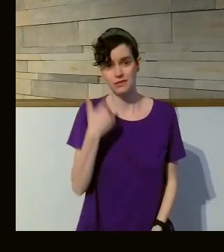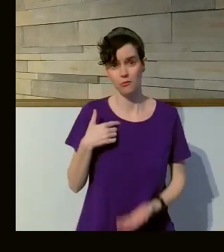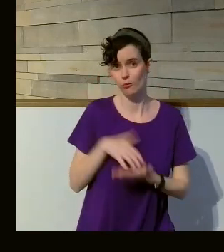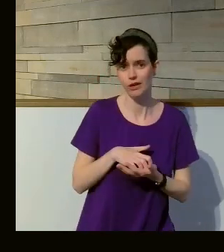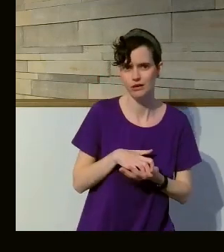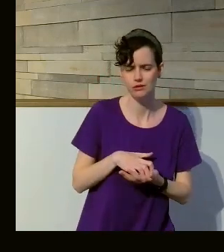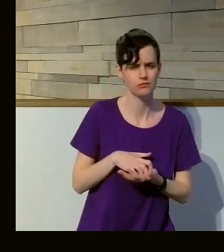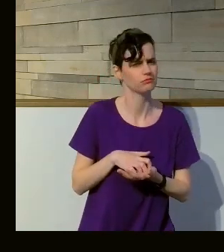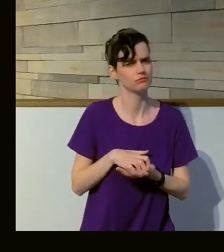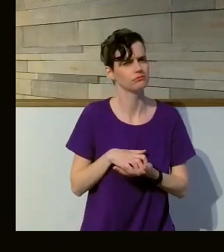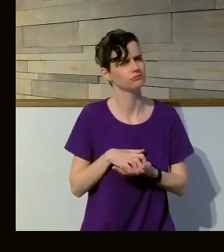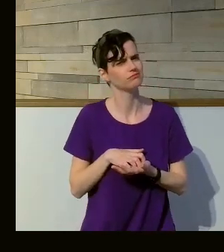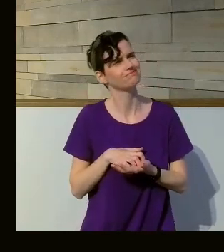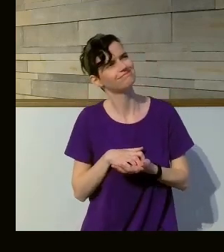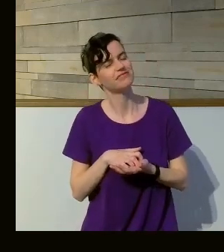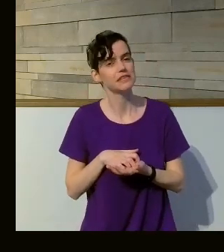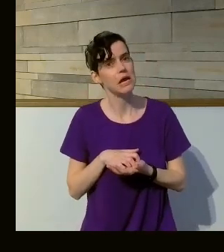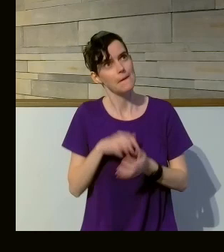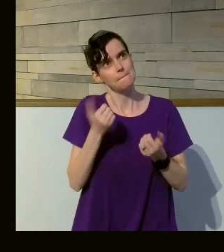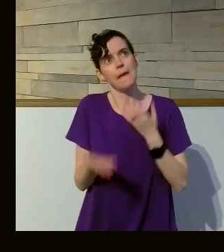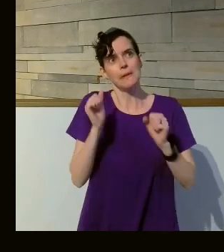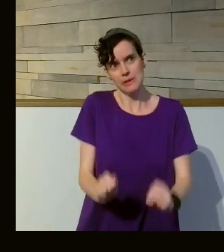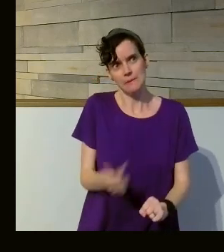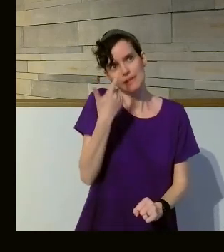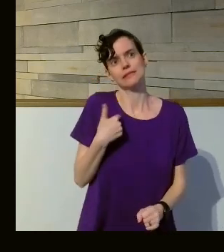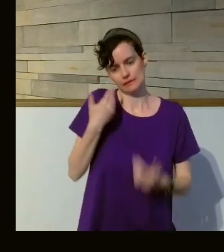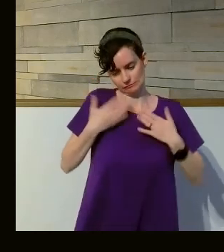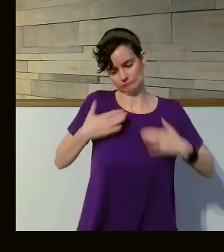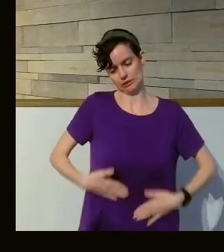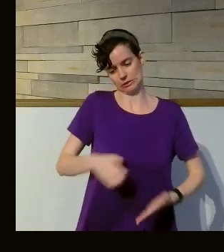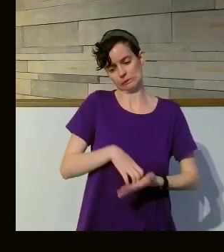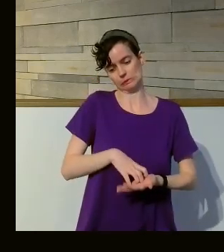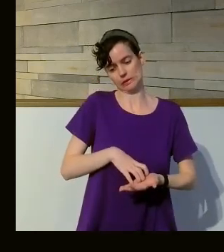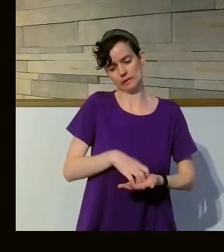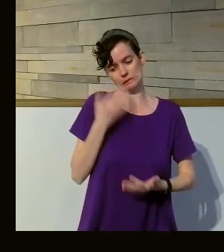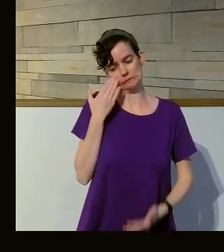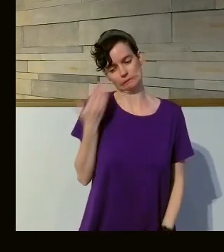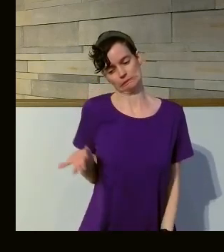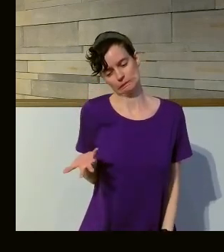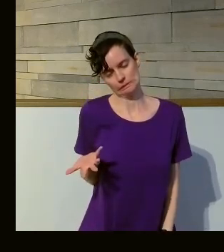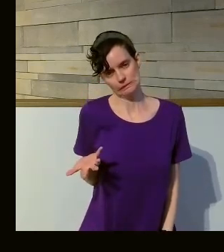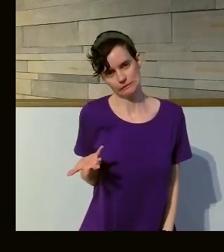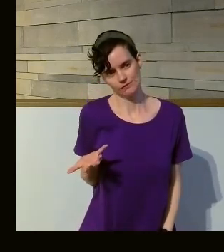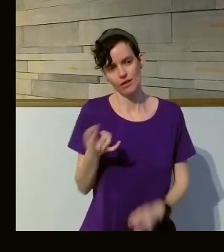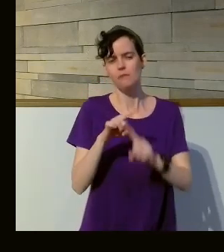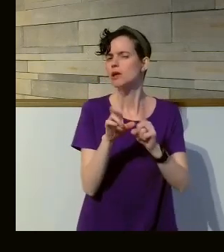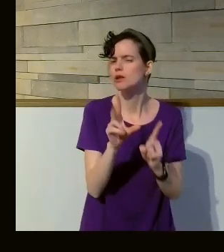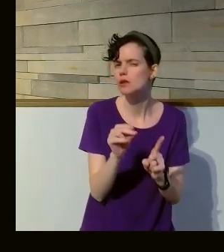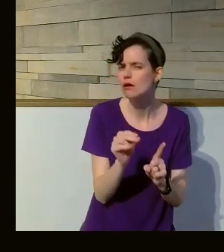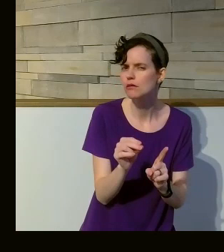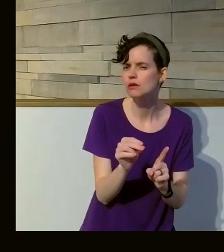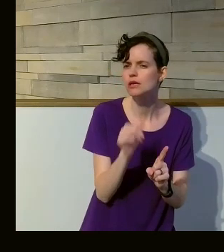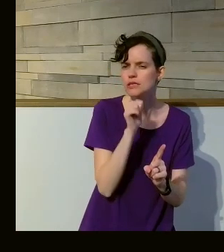weak? Well, it could be because, yes, I am physically weak, okay? But no, it's